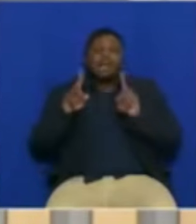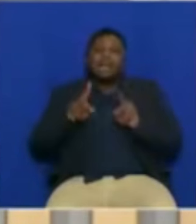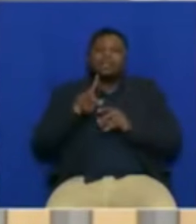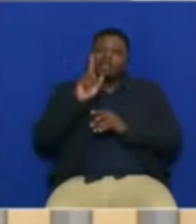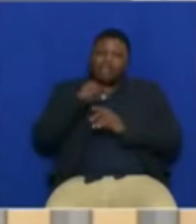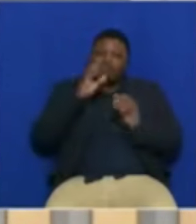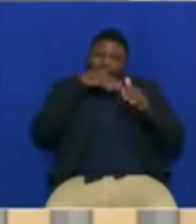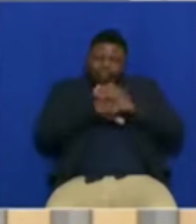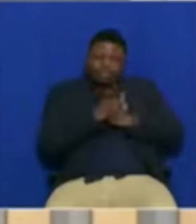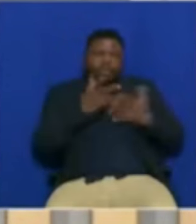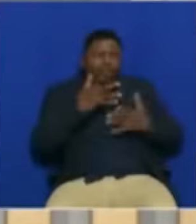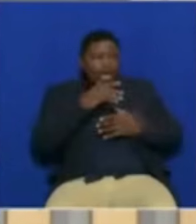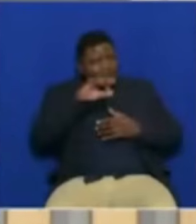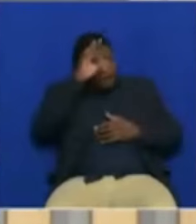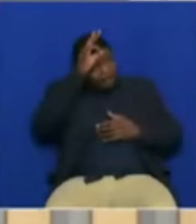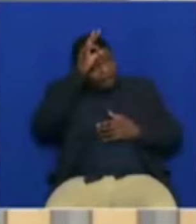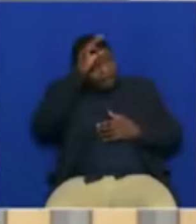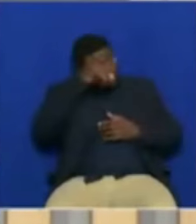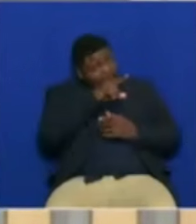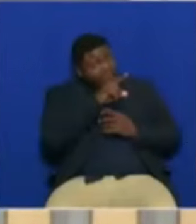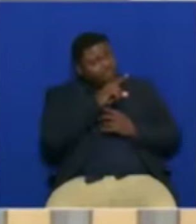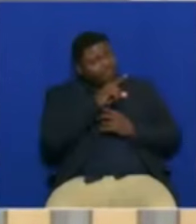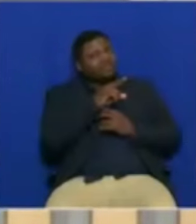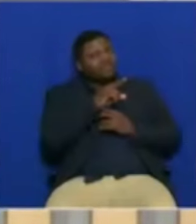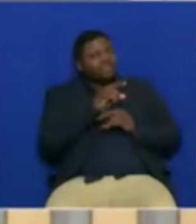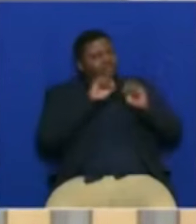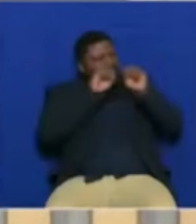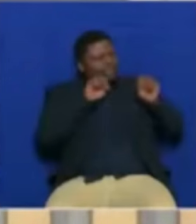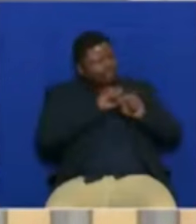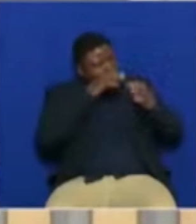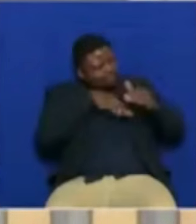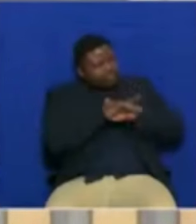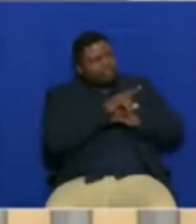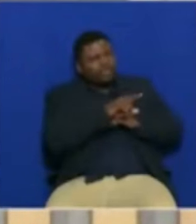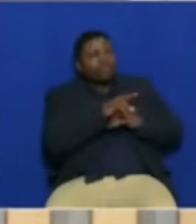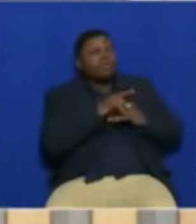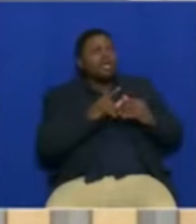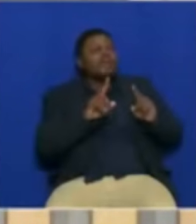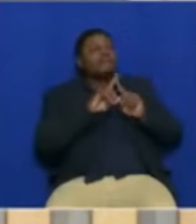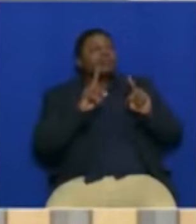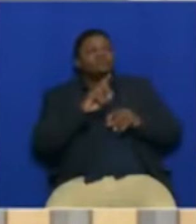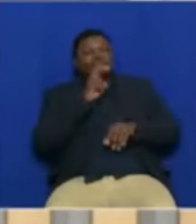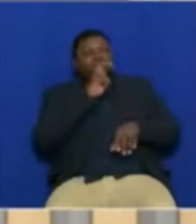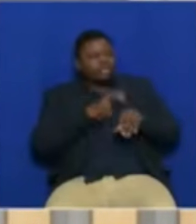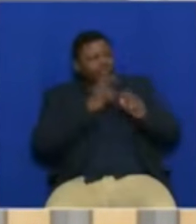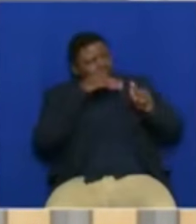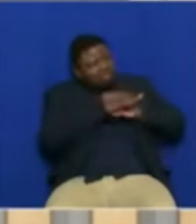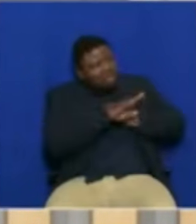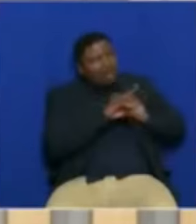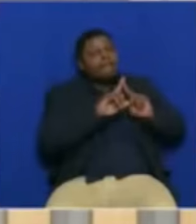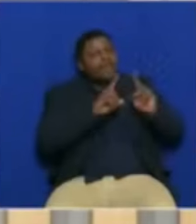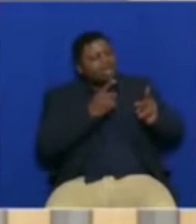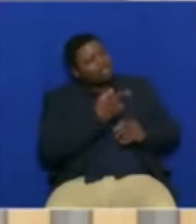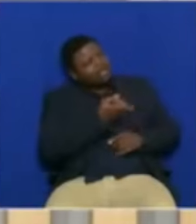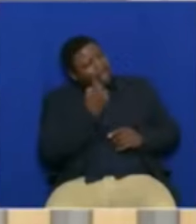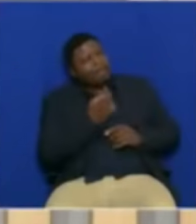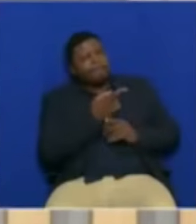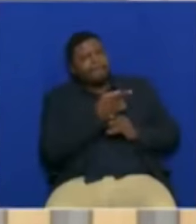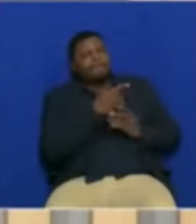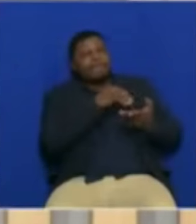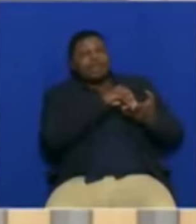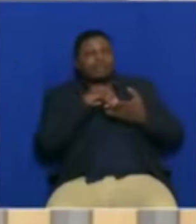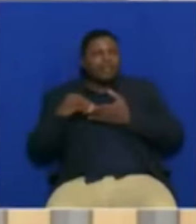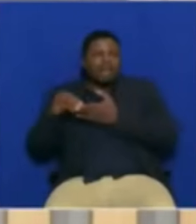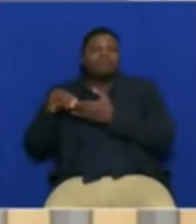the docket. And when you look in it, then you verify that what is being said in CAS 404 is indeed